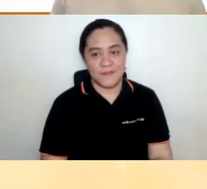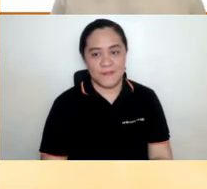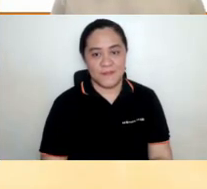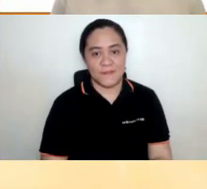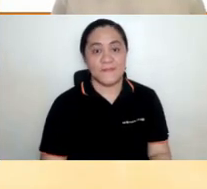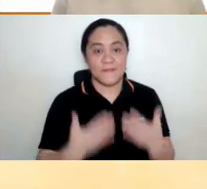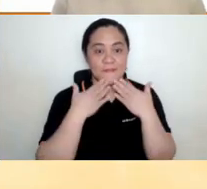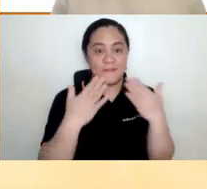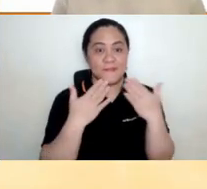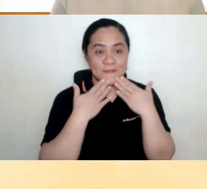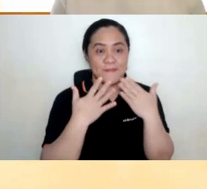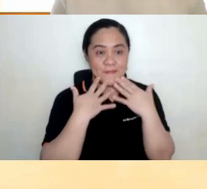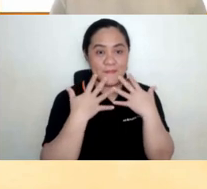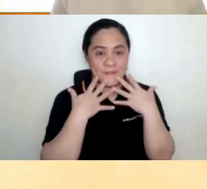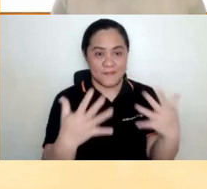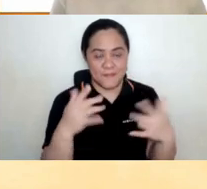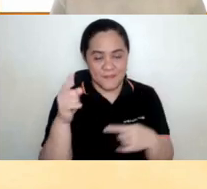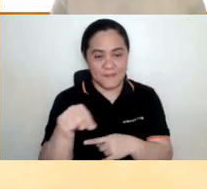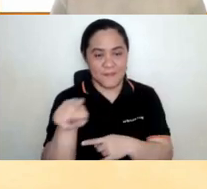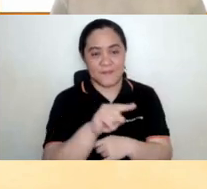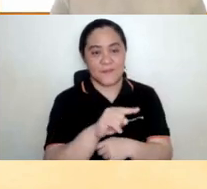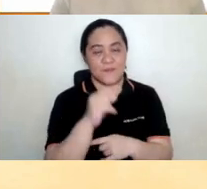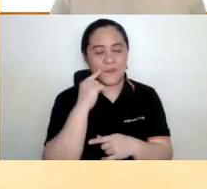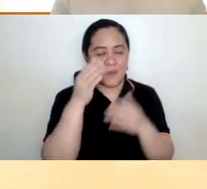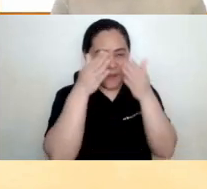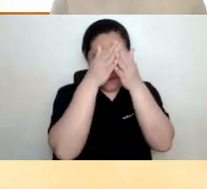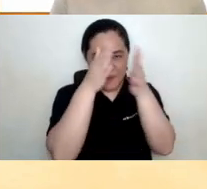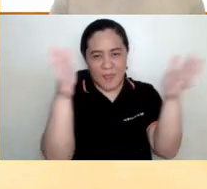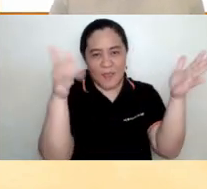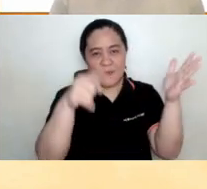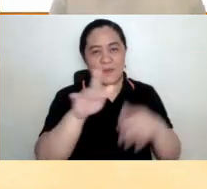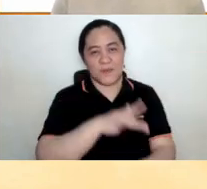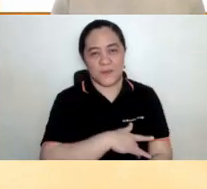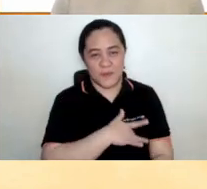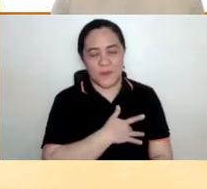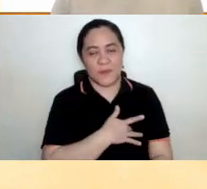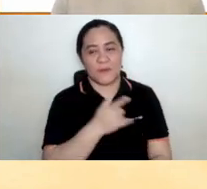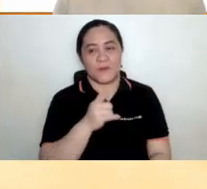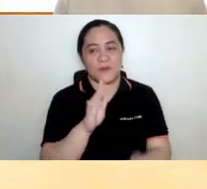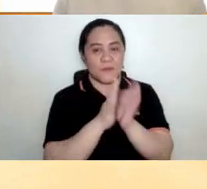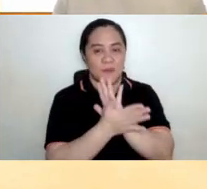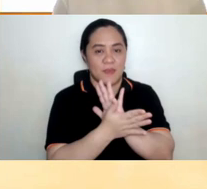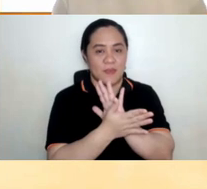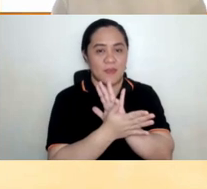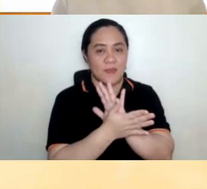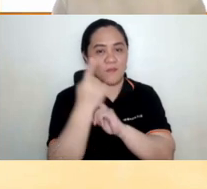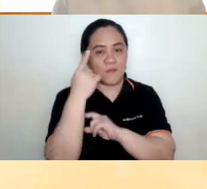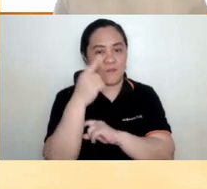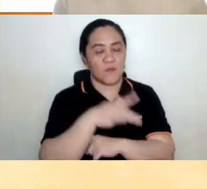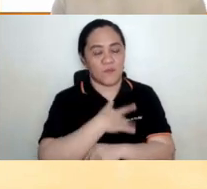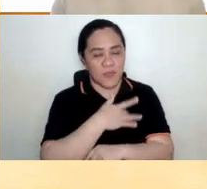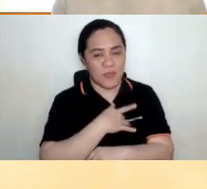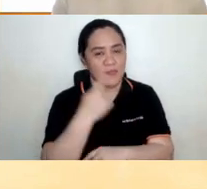Maraming salamat sa inyong lahat. Lawakan ang ating pakiramdam, lawakan ang ating pag-iisip.